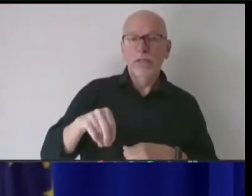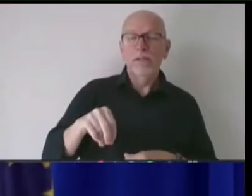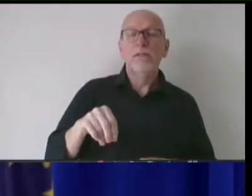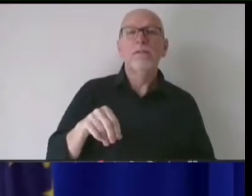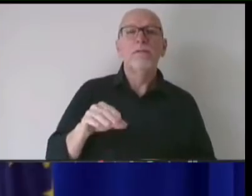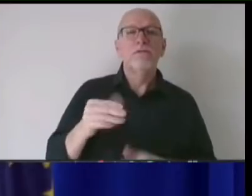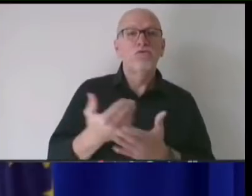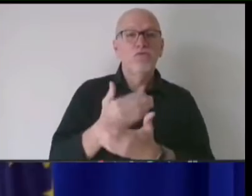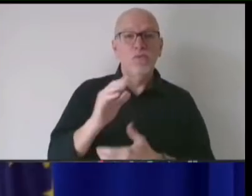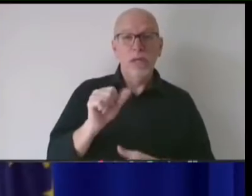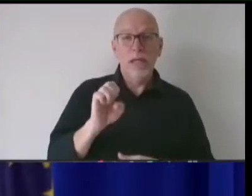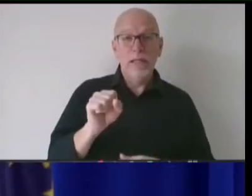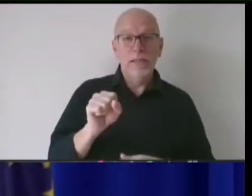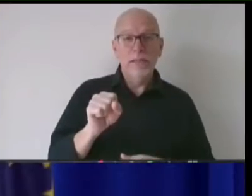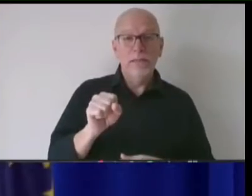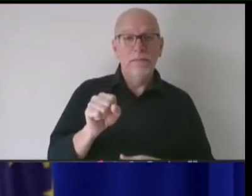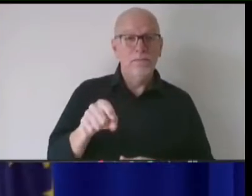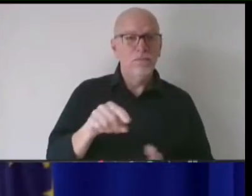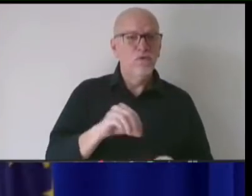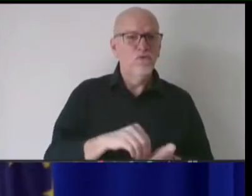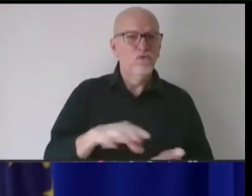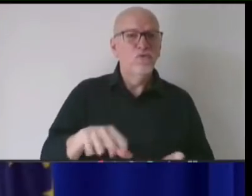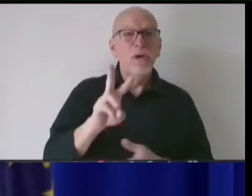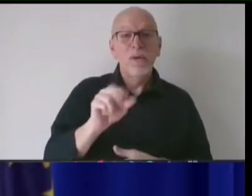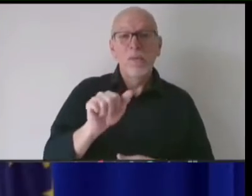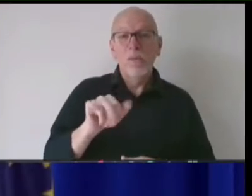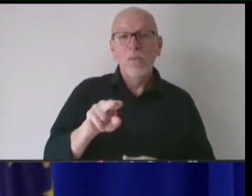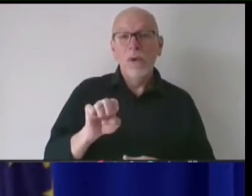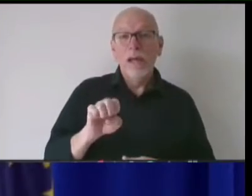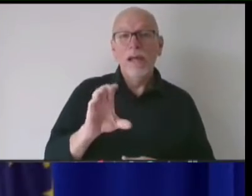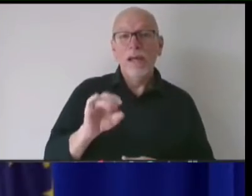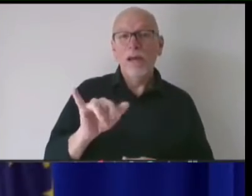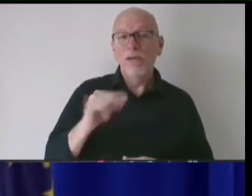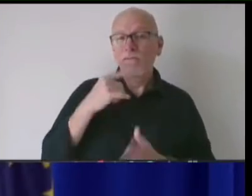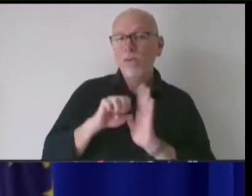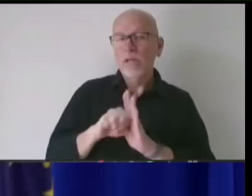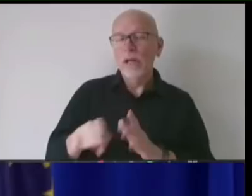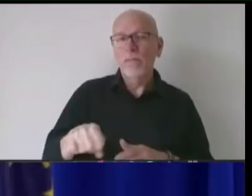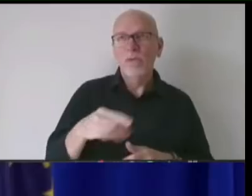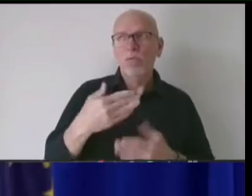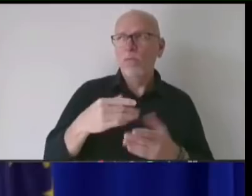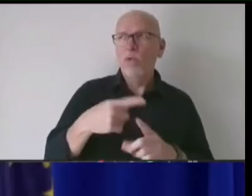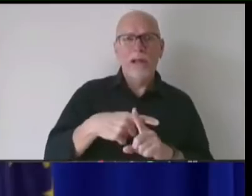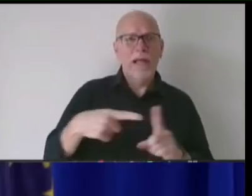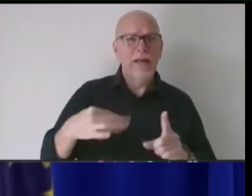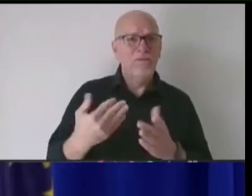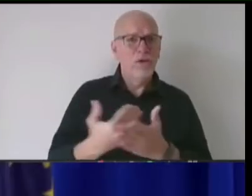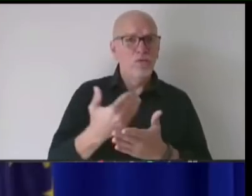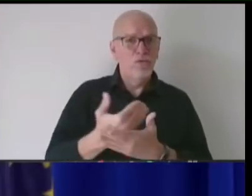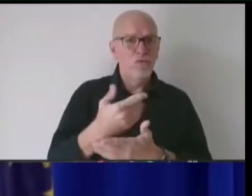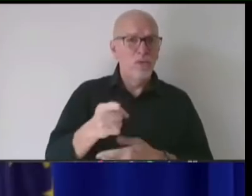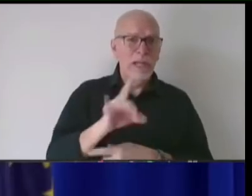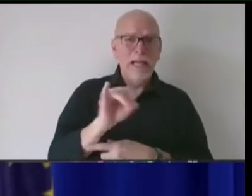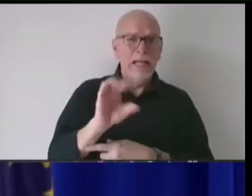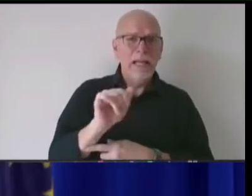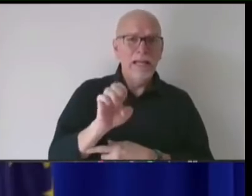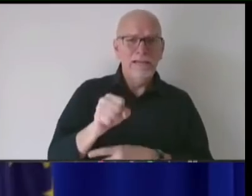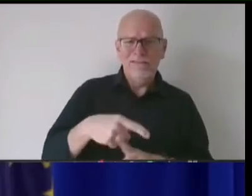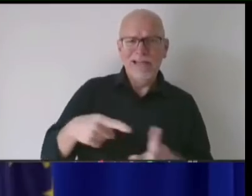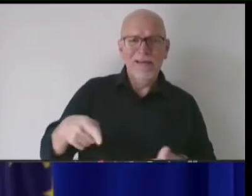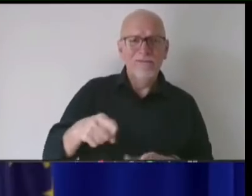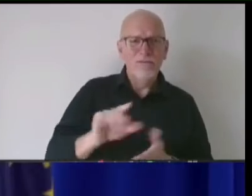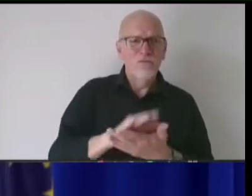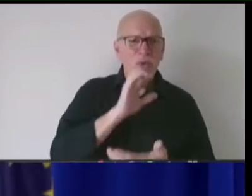new cases students. Wayne County today is an example of that, with almost half of their new 80 cases being among